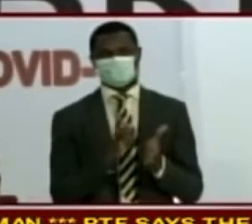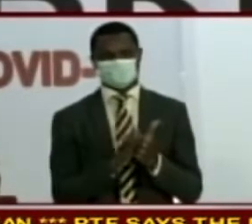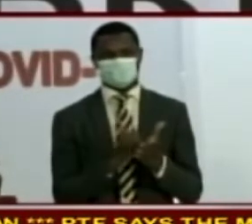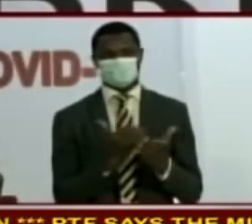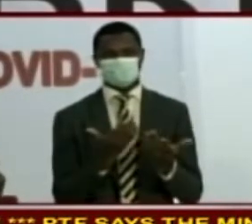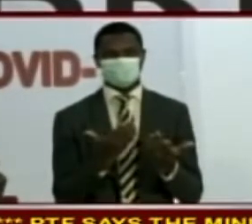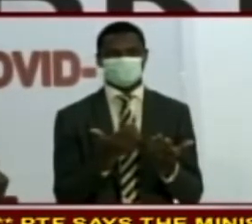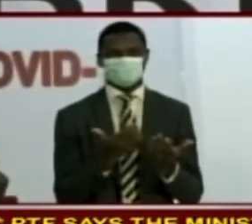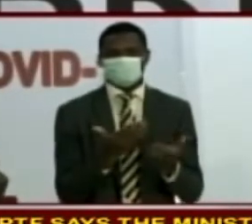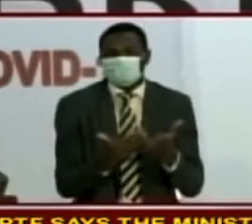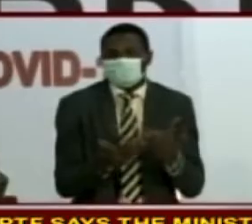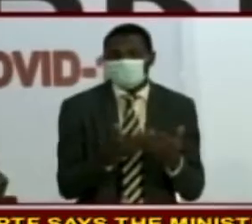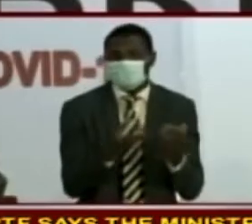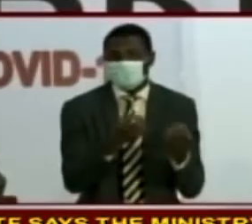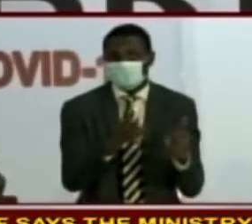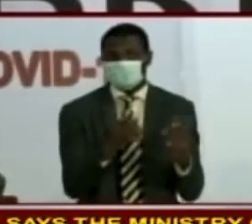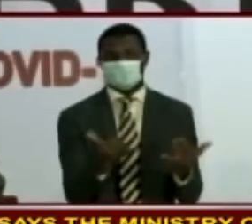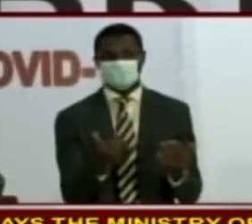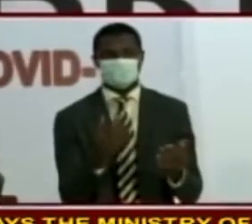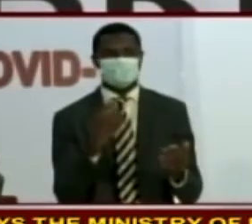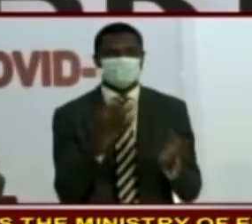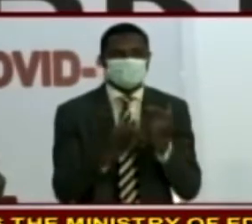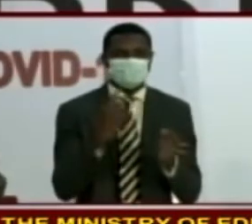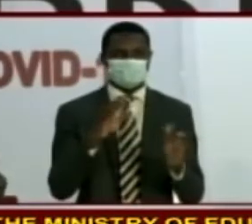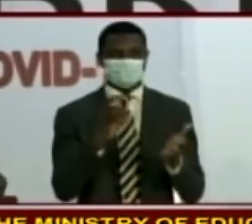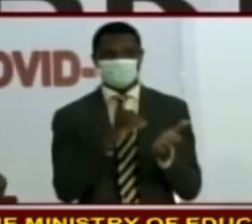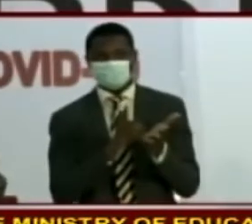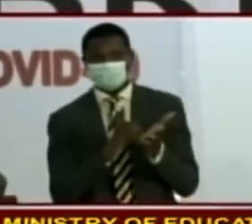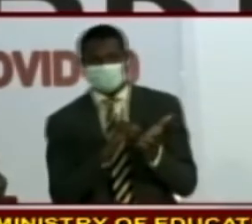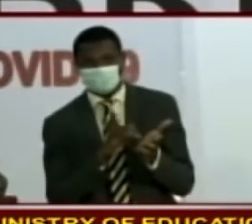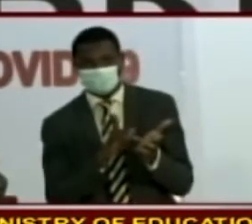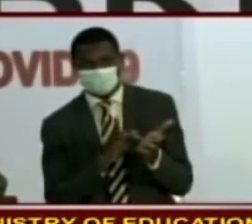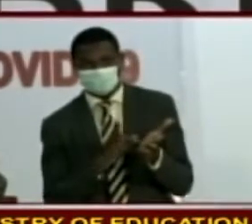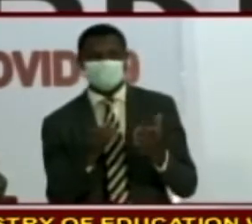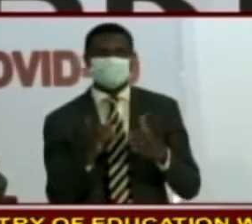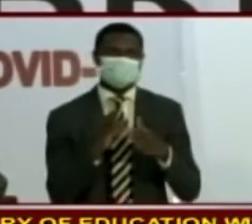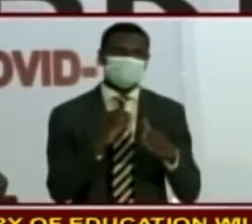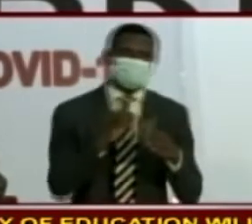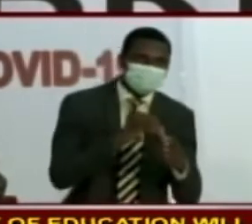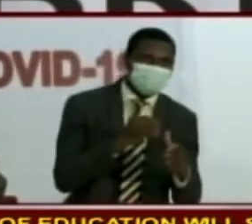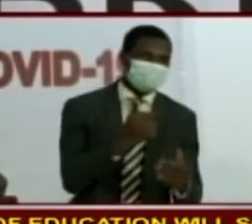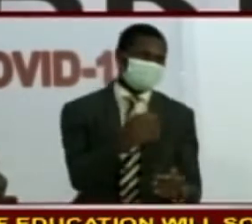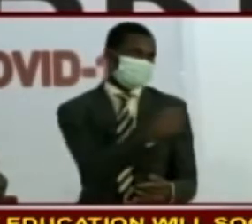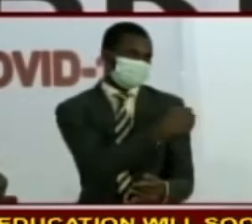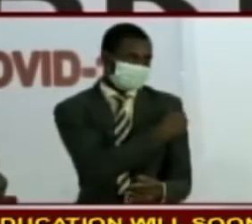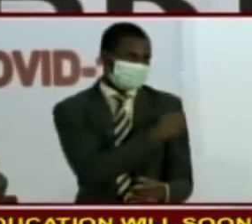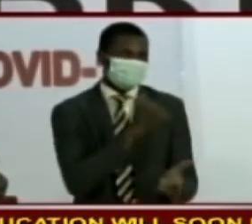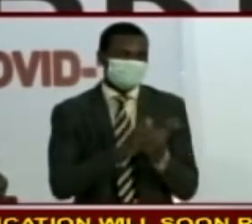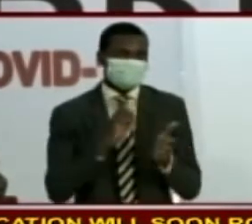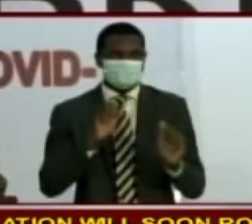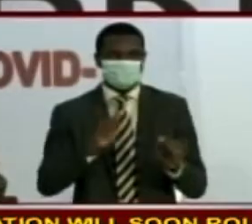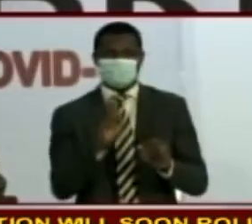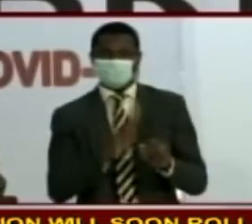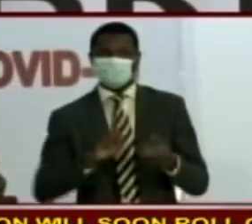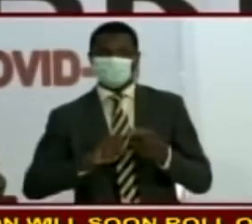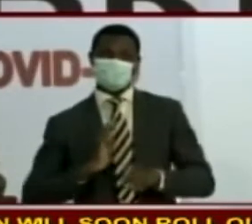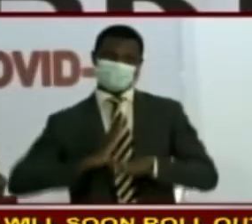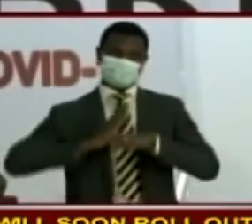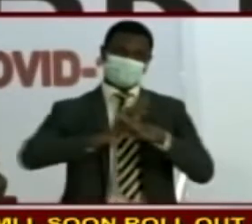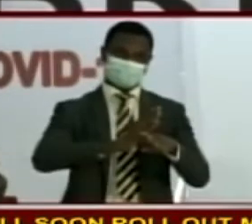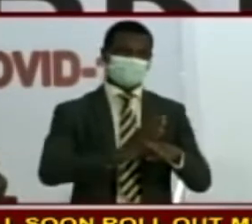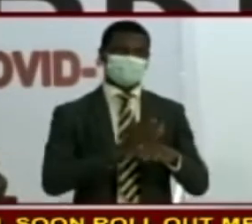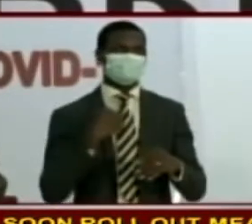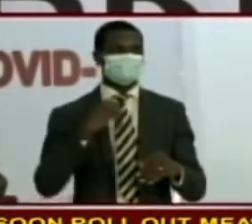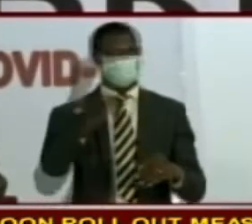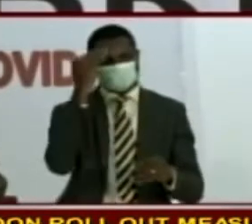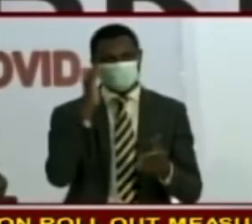have a drug or a vaccine that affects, that targets a specific viral protein, and that viral protein changes because